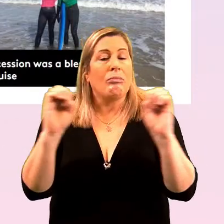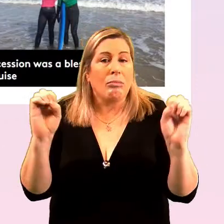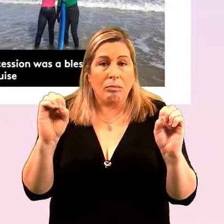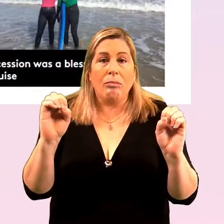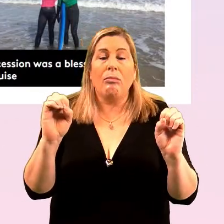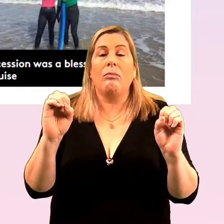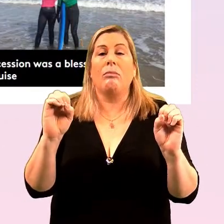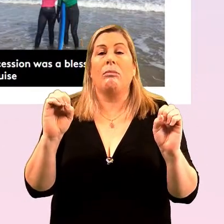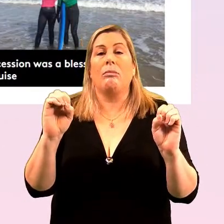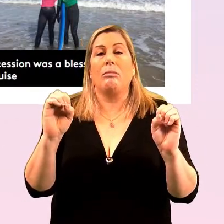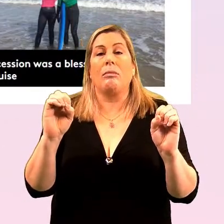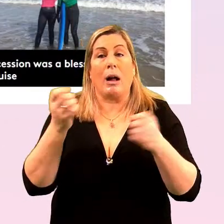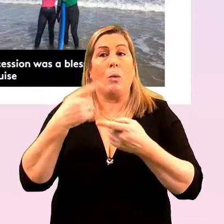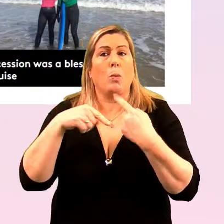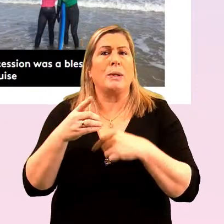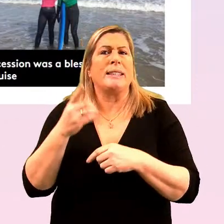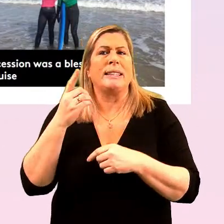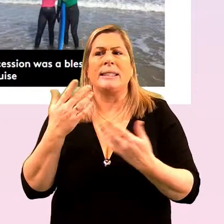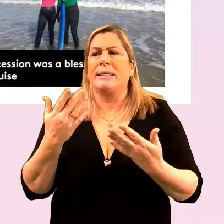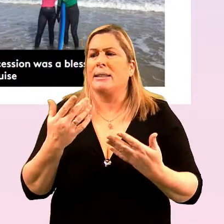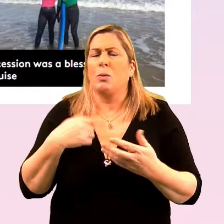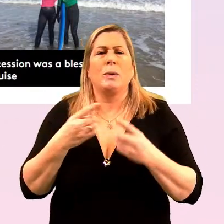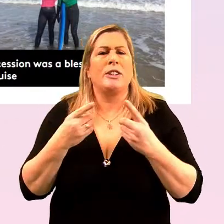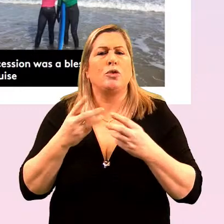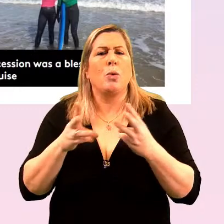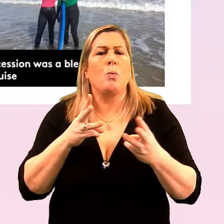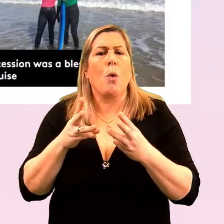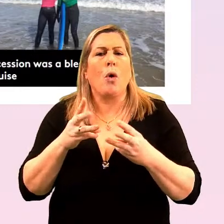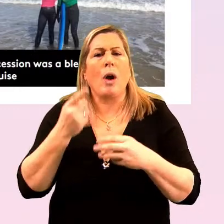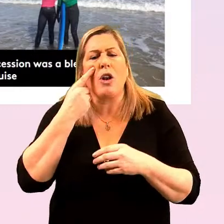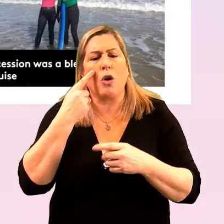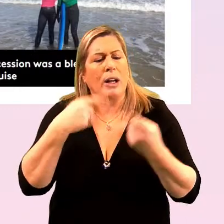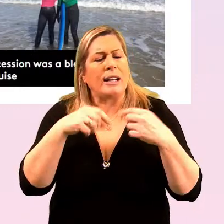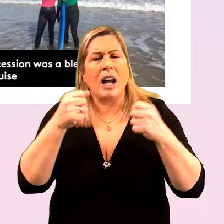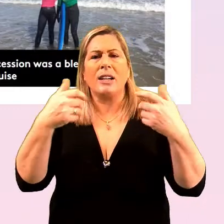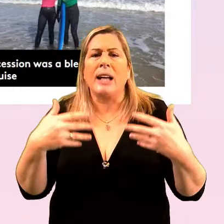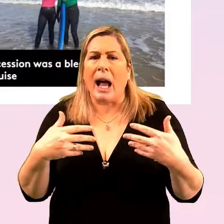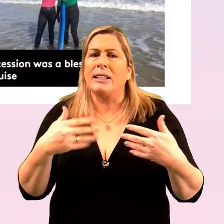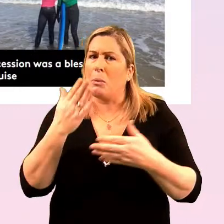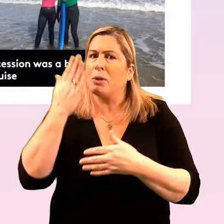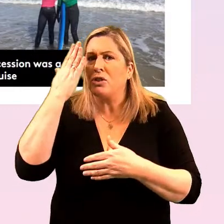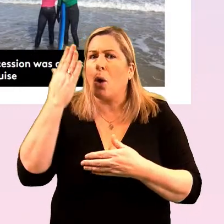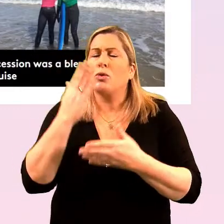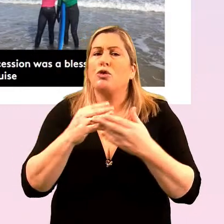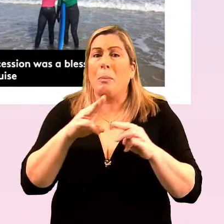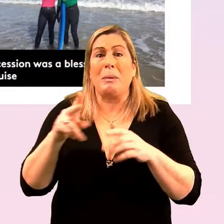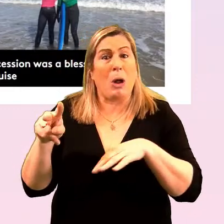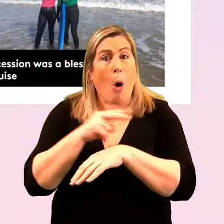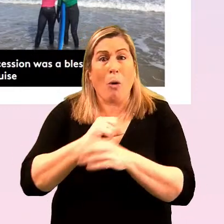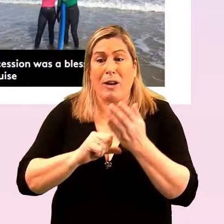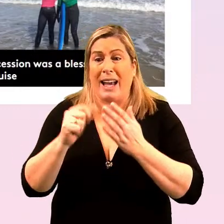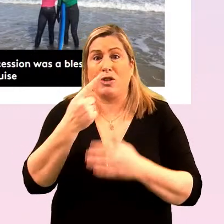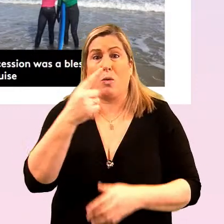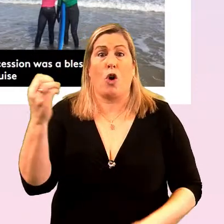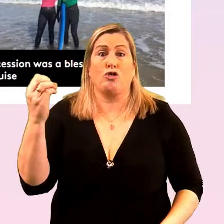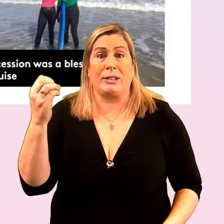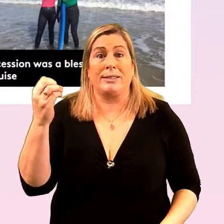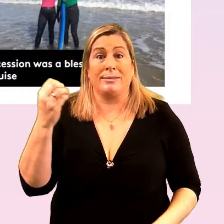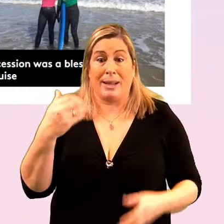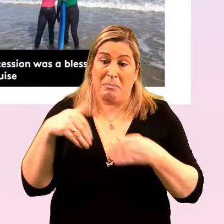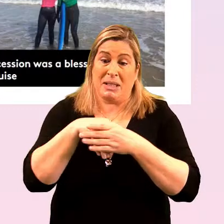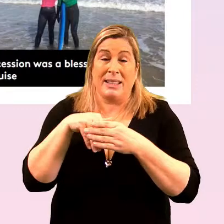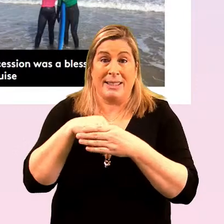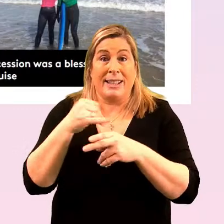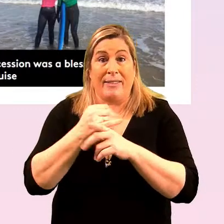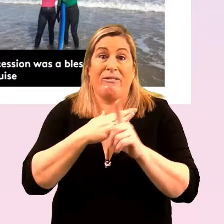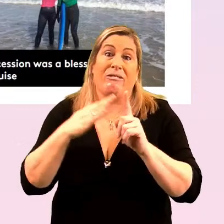fact, we do some work on looking at our data, and we know there are people who are aged over 100 who participate in further education